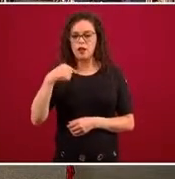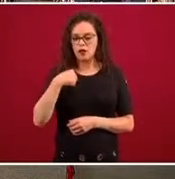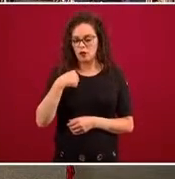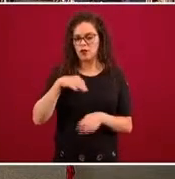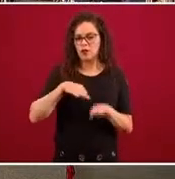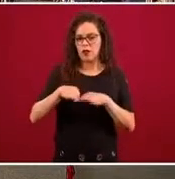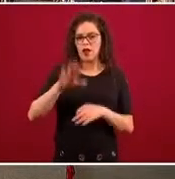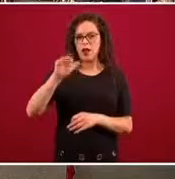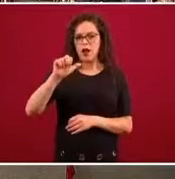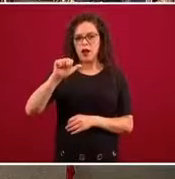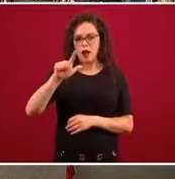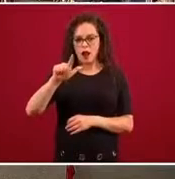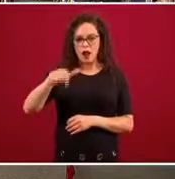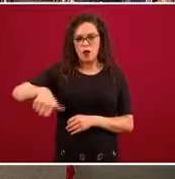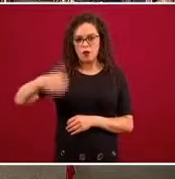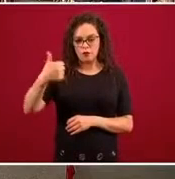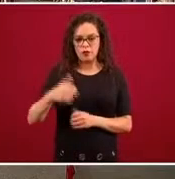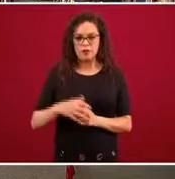11.